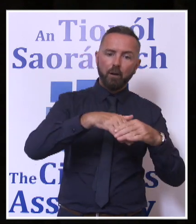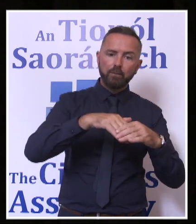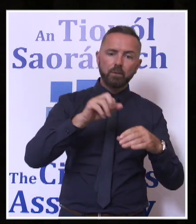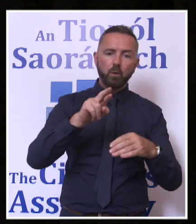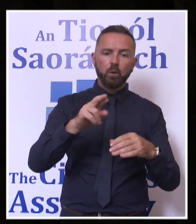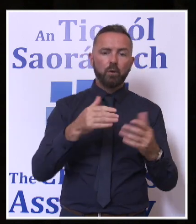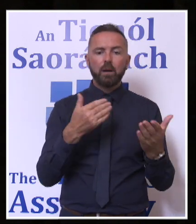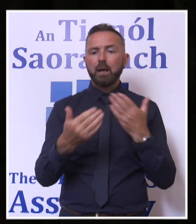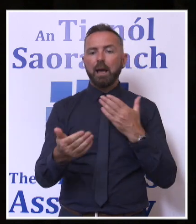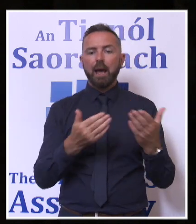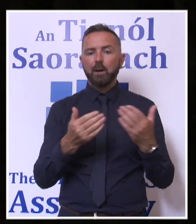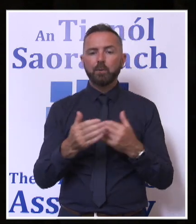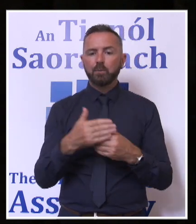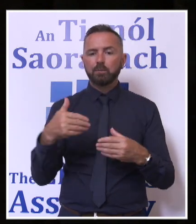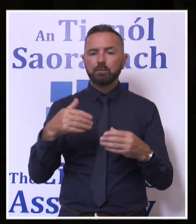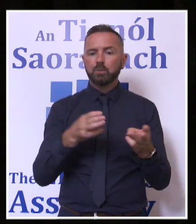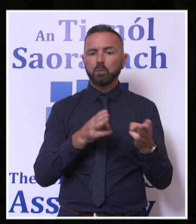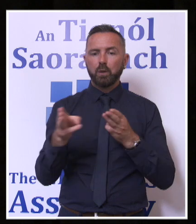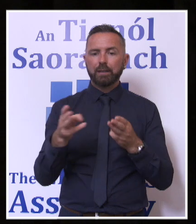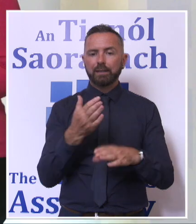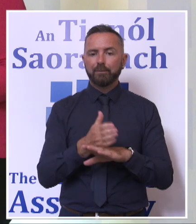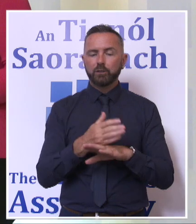does it practically function?